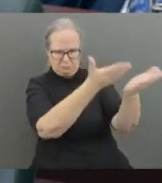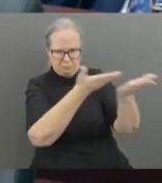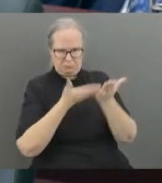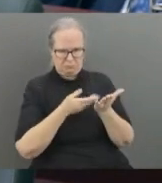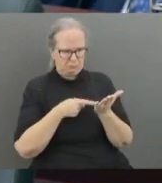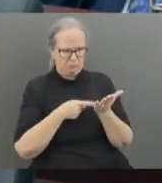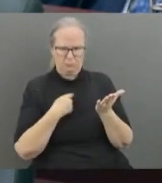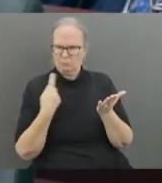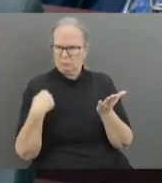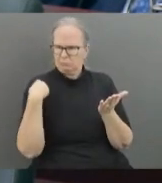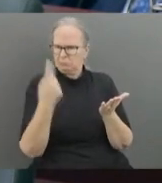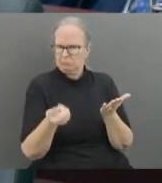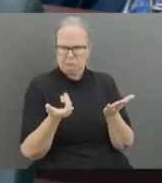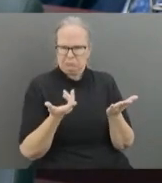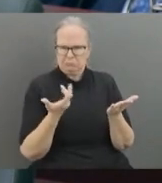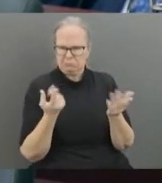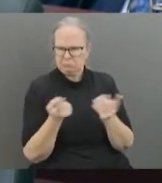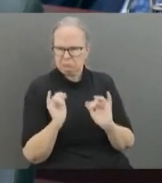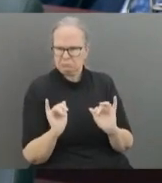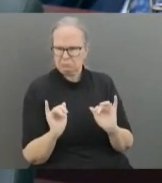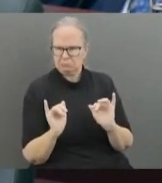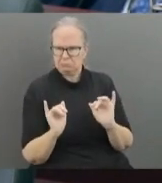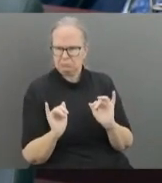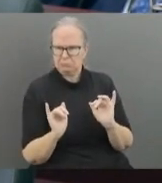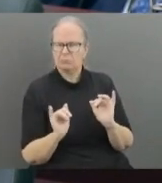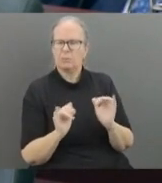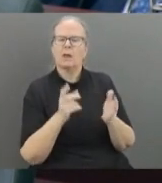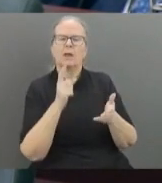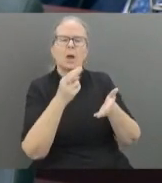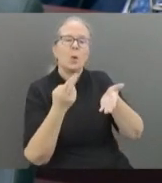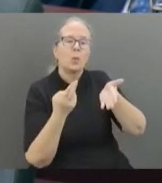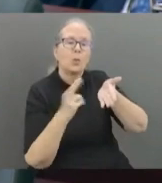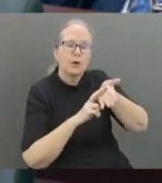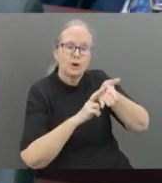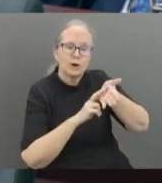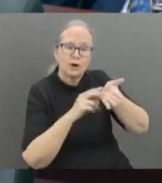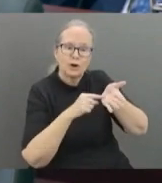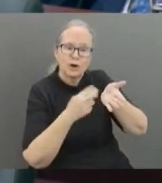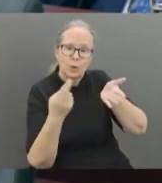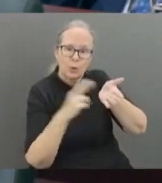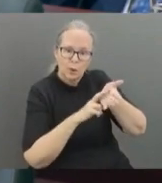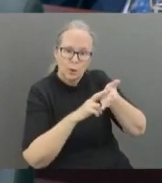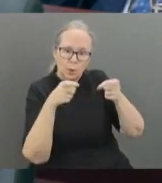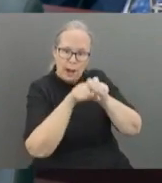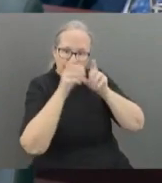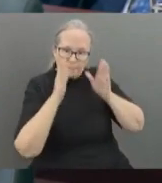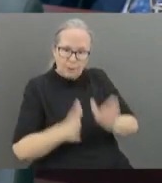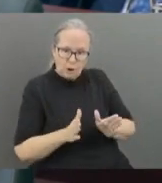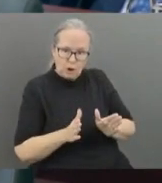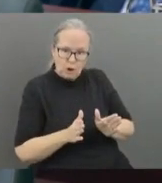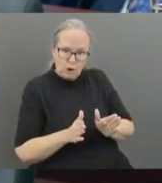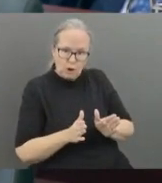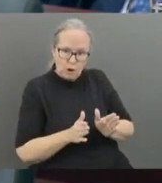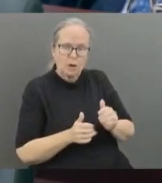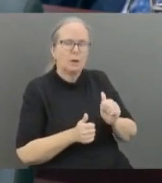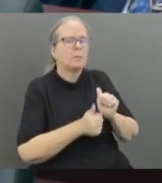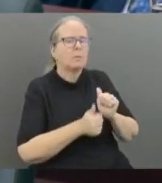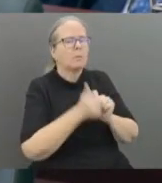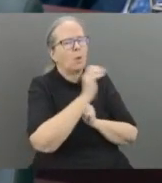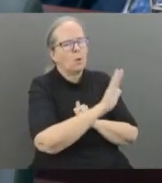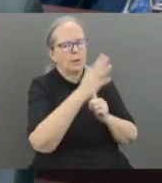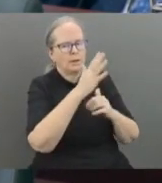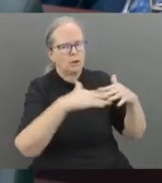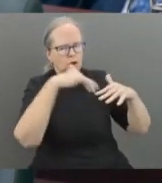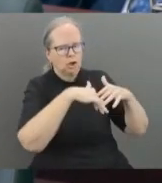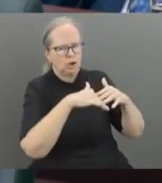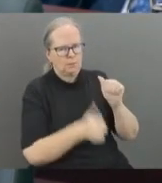registered trappers in Alberta, which a lot of them, in fact, more than half of them, are First Nations trappers. We're going to listen to the trappers. We're going to collect the data from the people